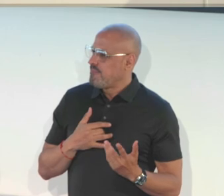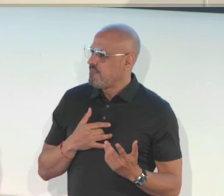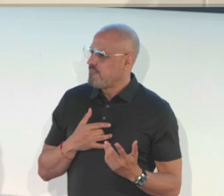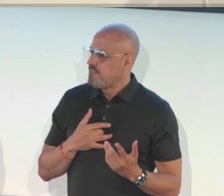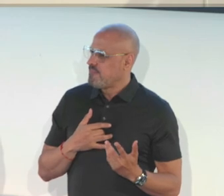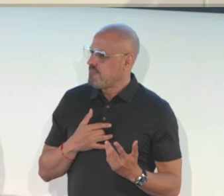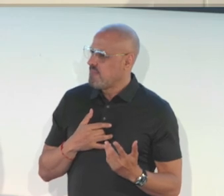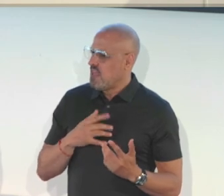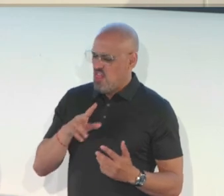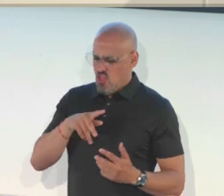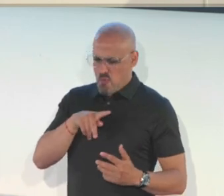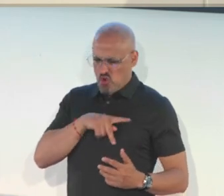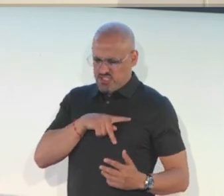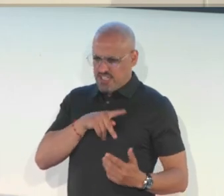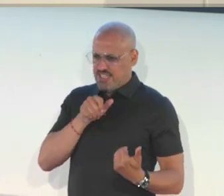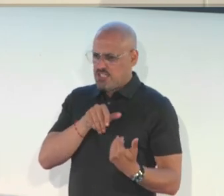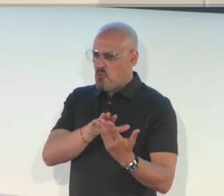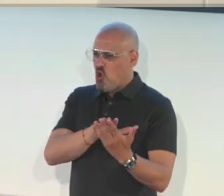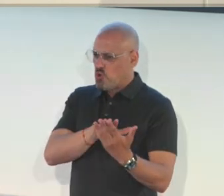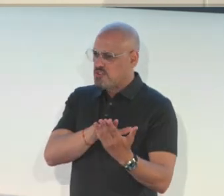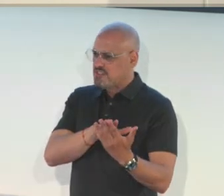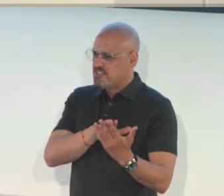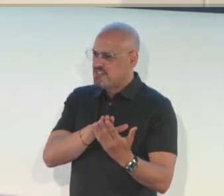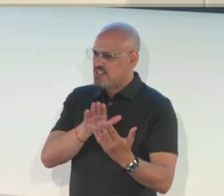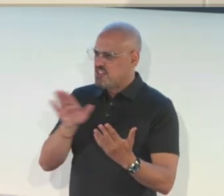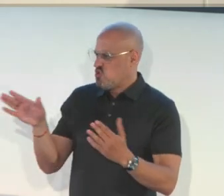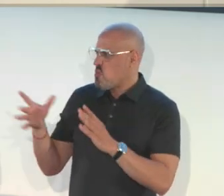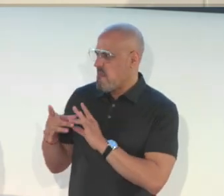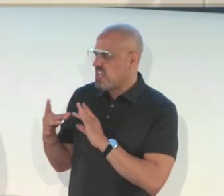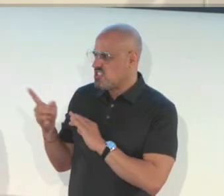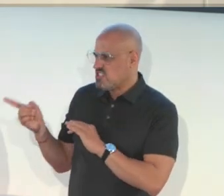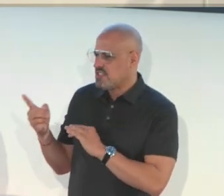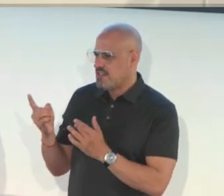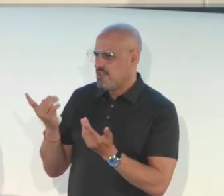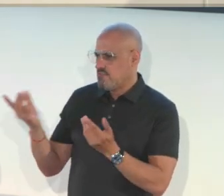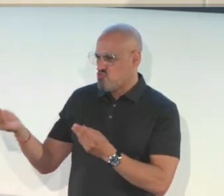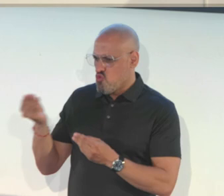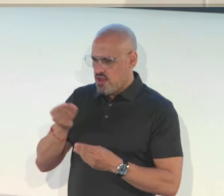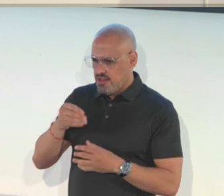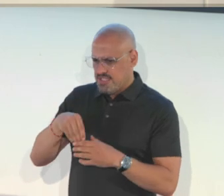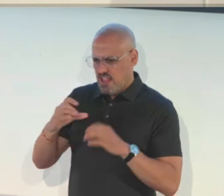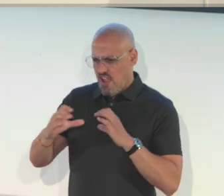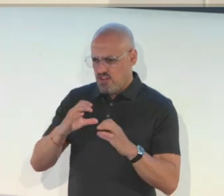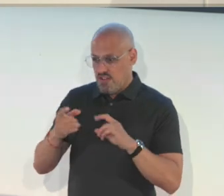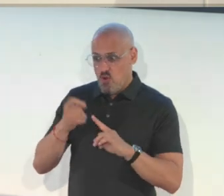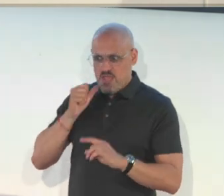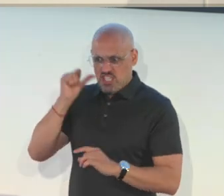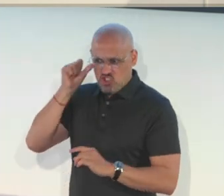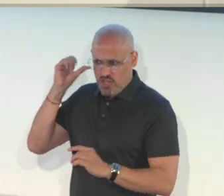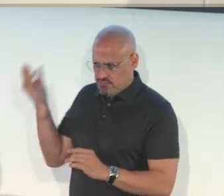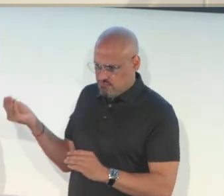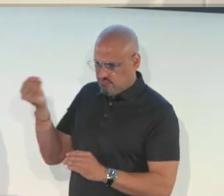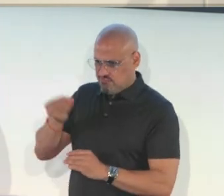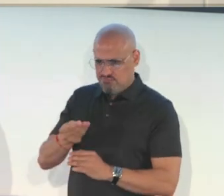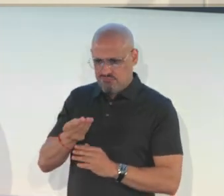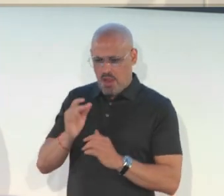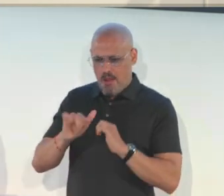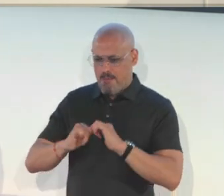the personalization approach that you're mentioning and kind of bringing that into some conversations from yesterday